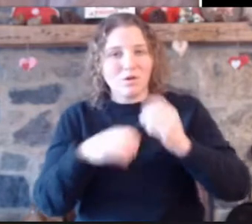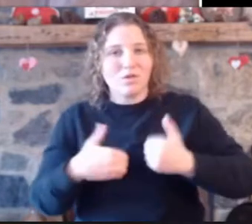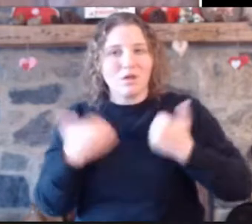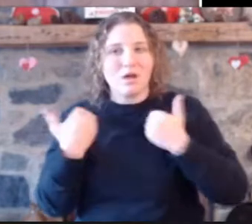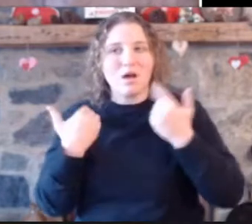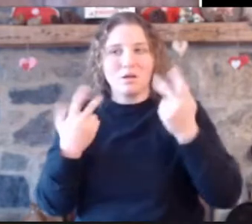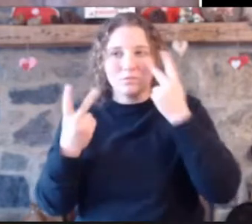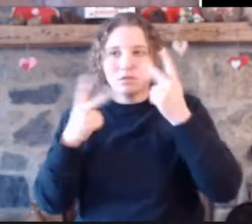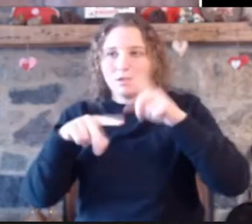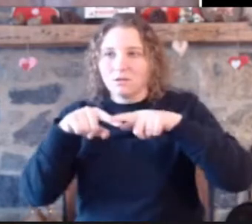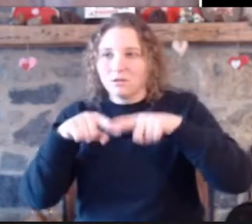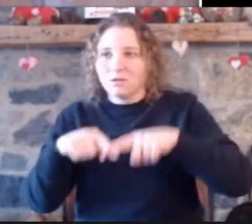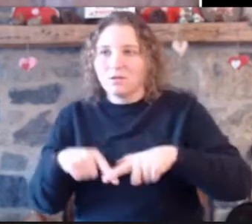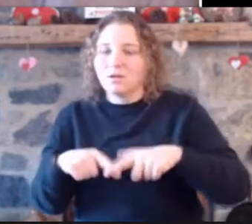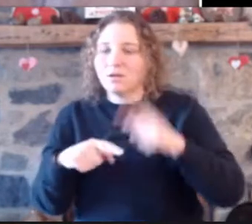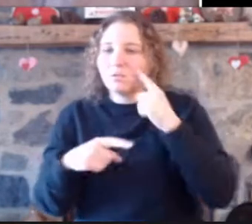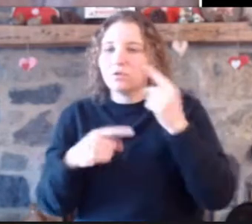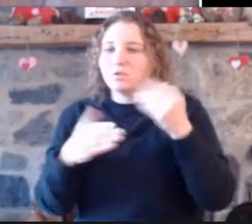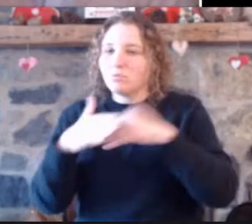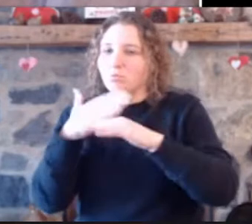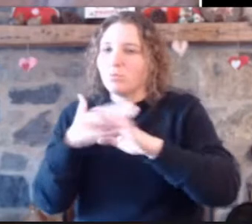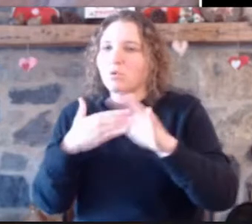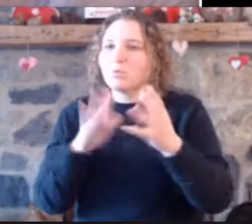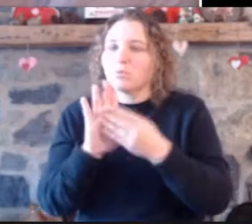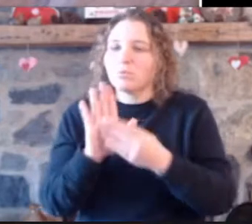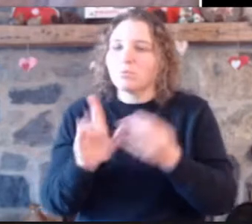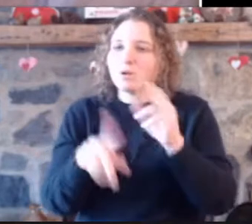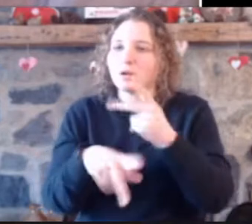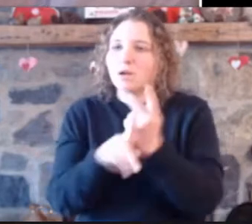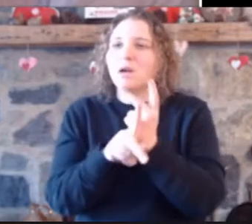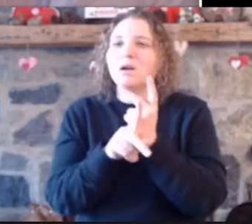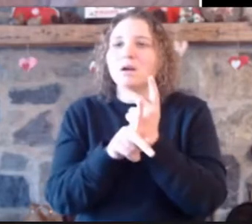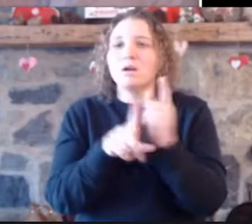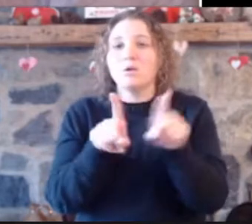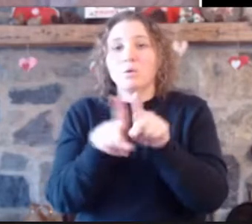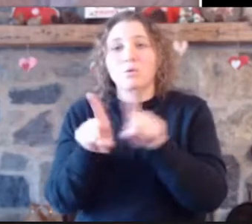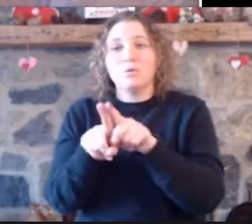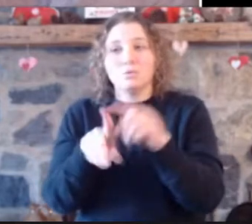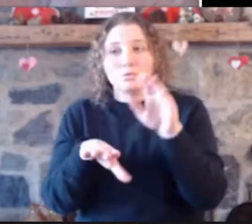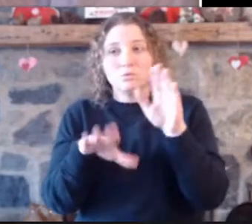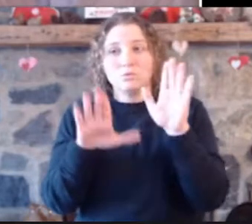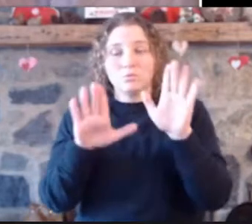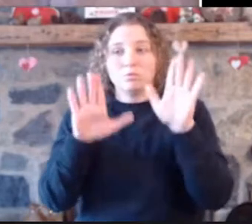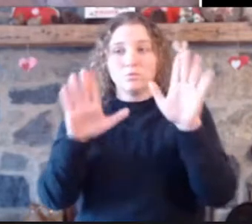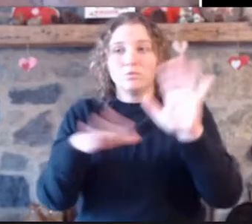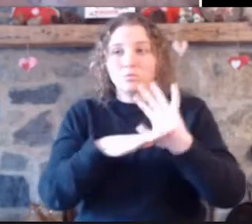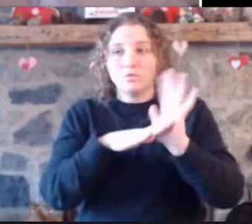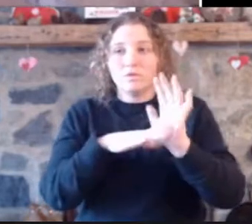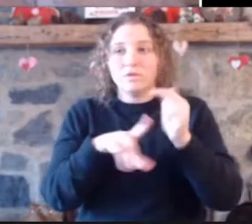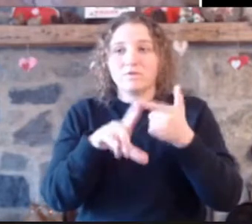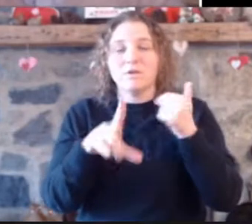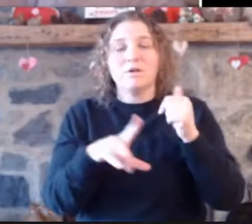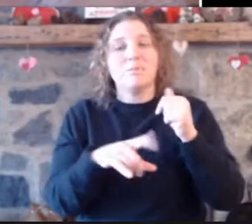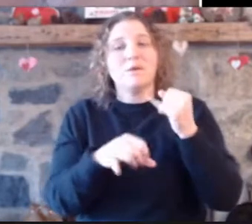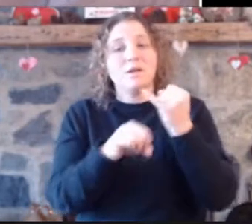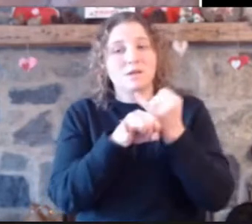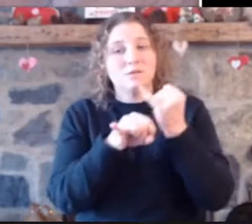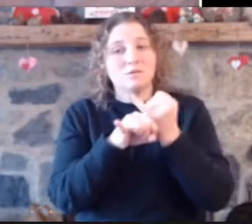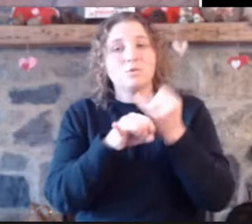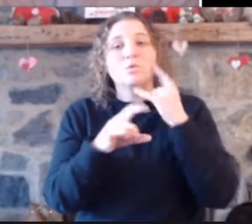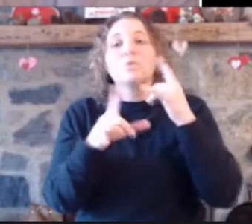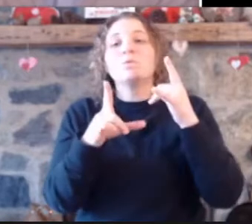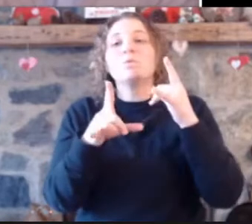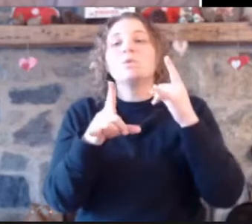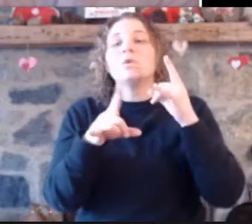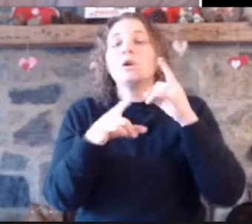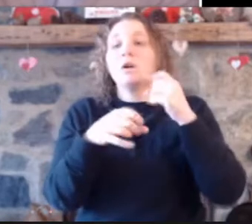look at. We find things only reproducing after their own kind. Shout out. Again, fantastic movies coming out. This from Institute for Creation Research. They have a series,